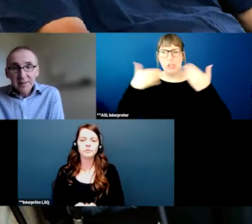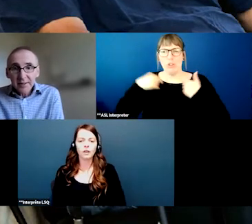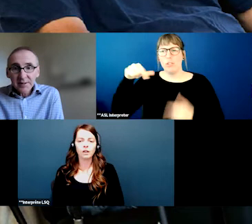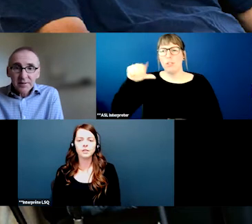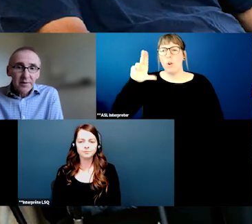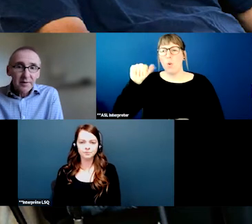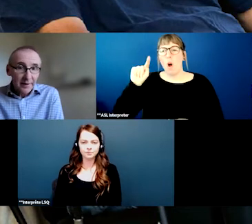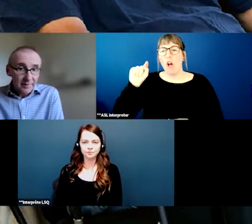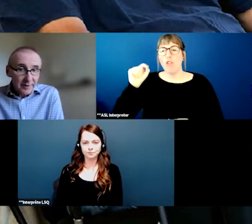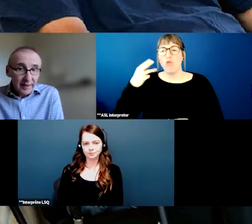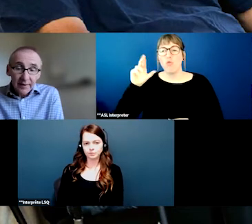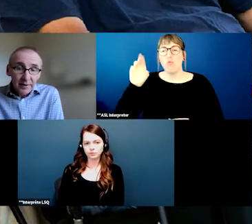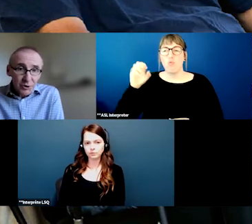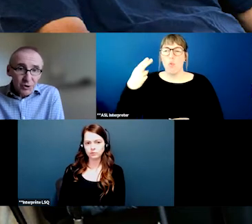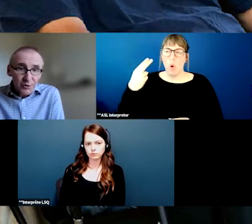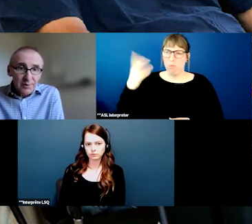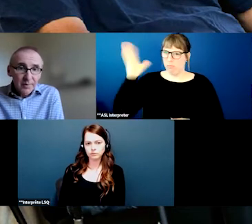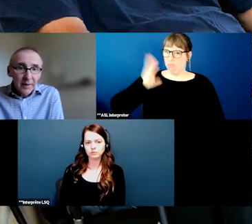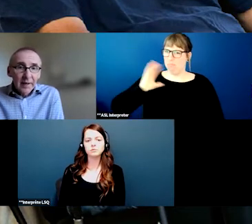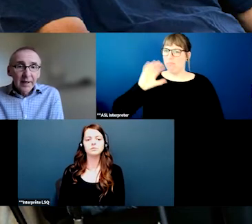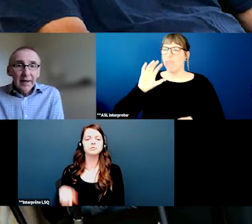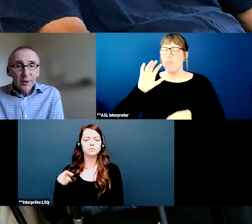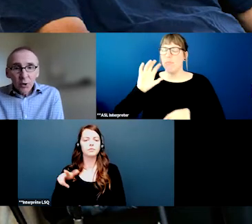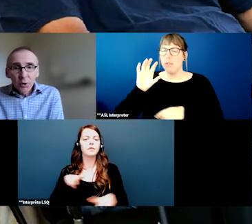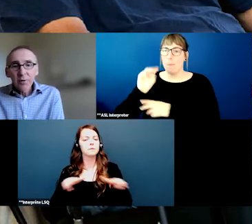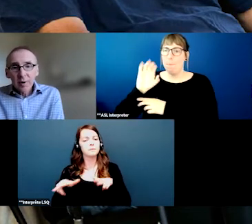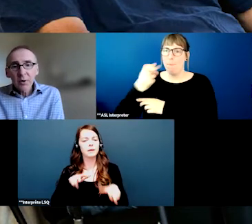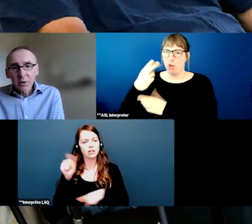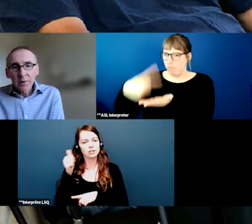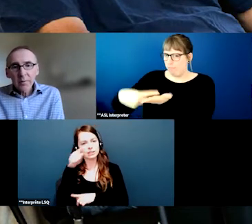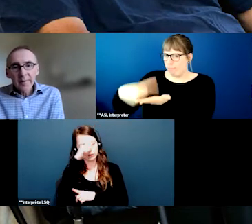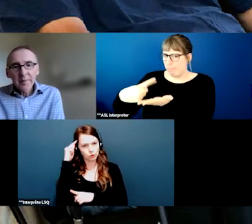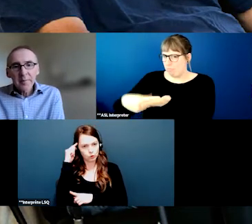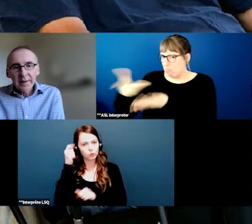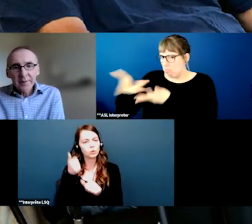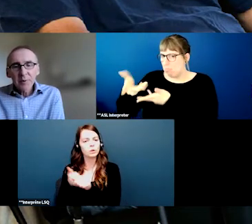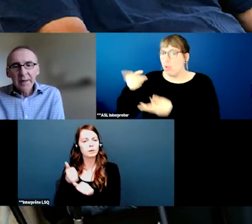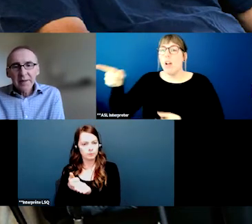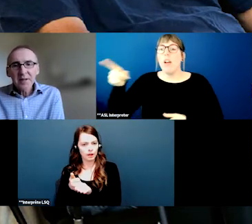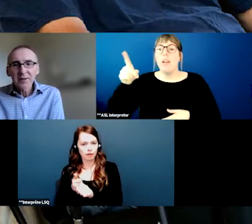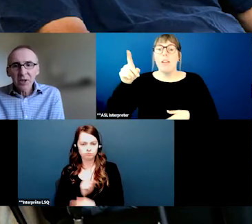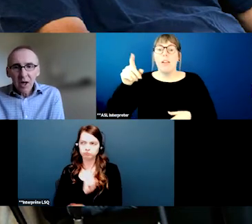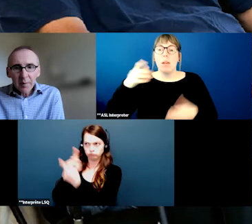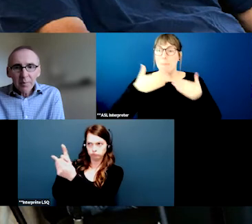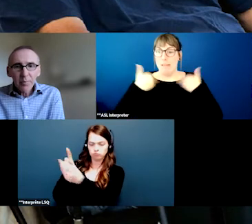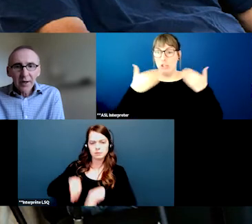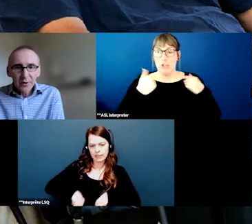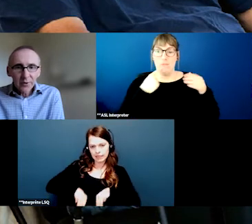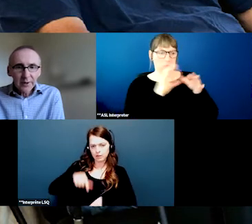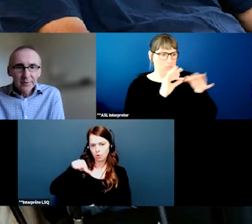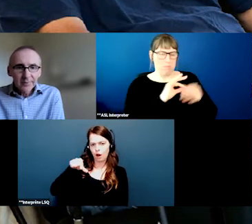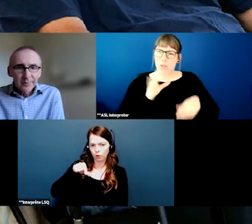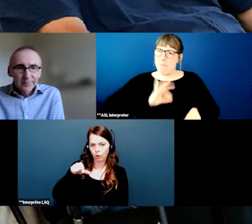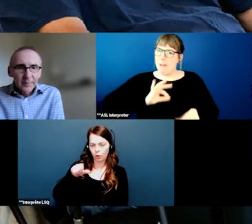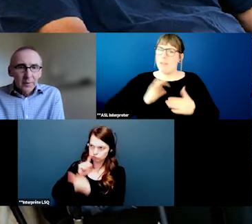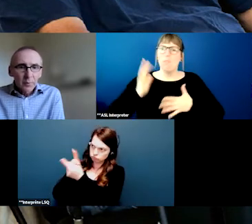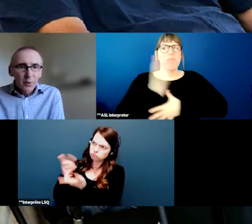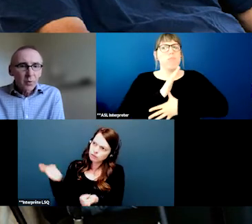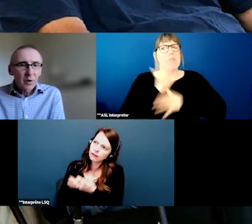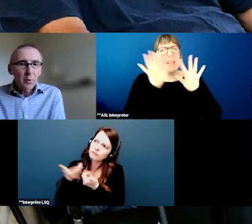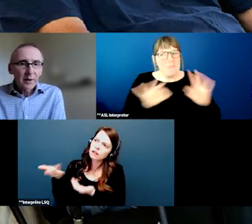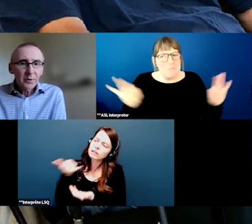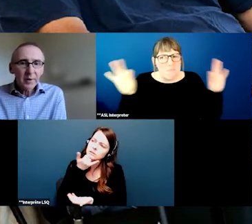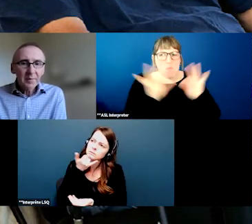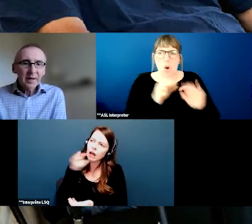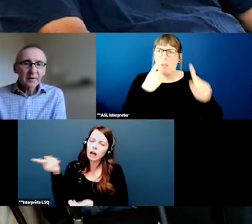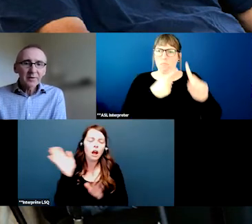to discuss the benefit and other issues, and heard from her that the benefit remains a top priority, with